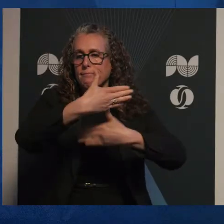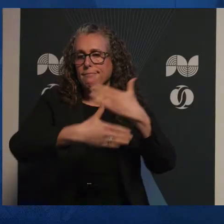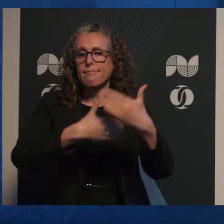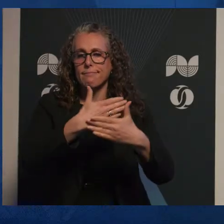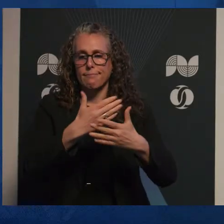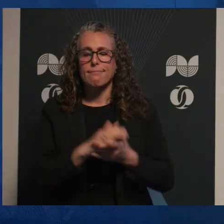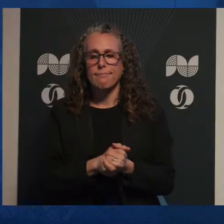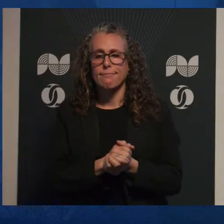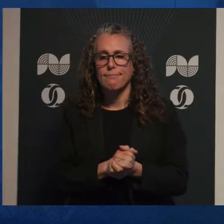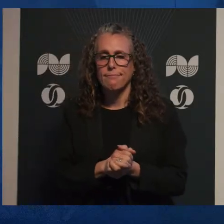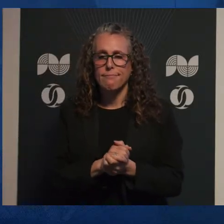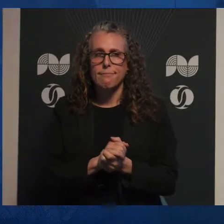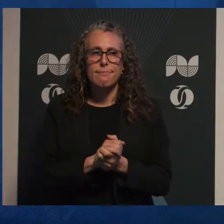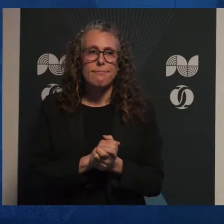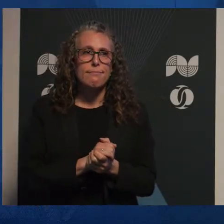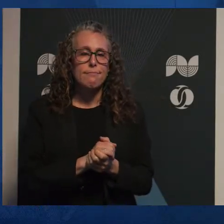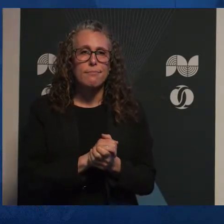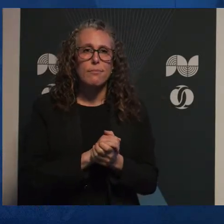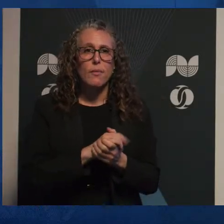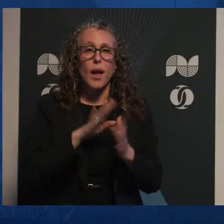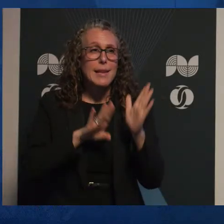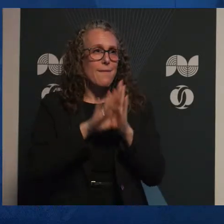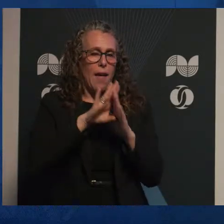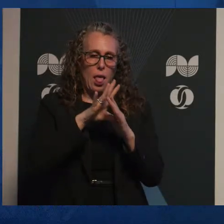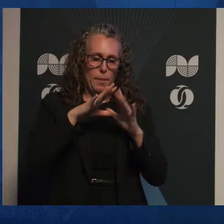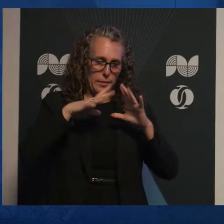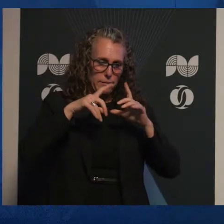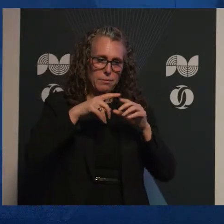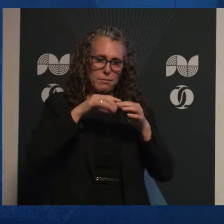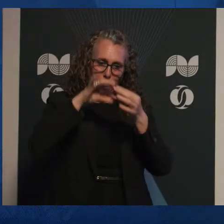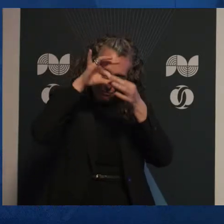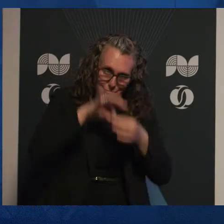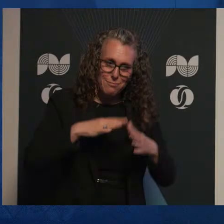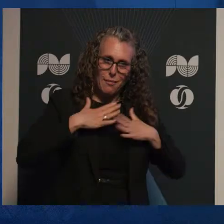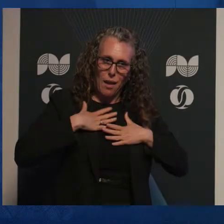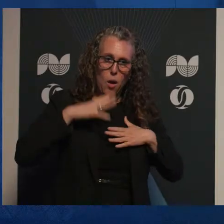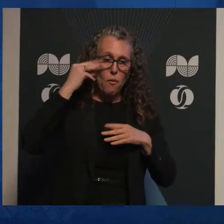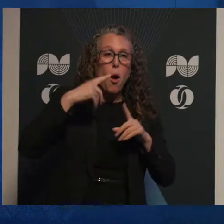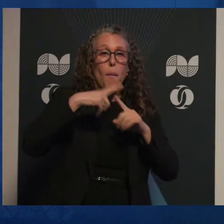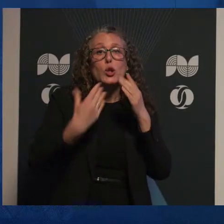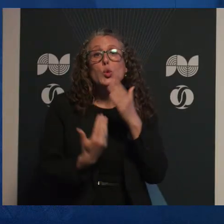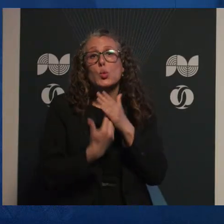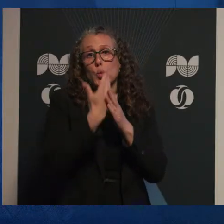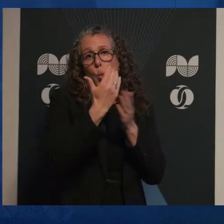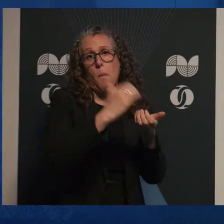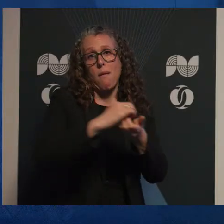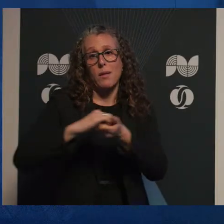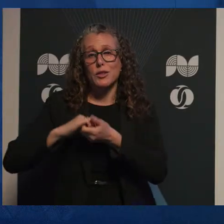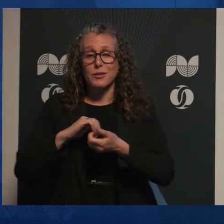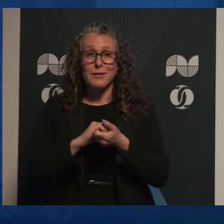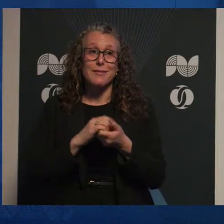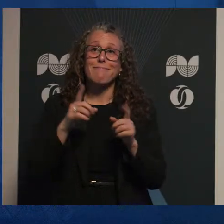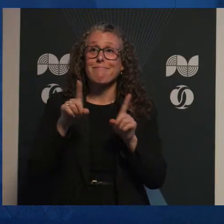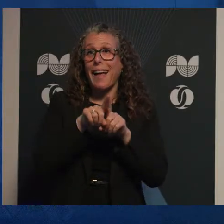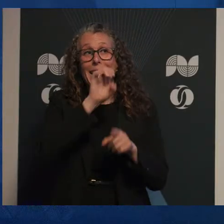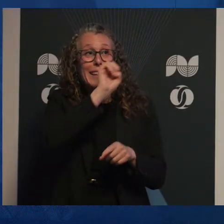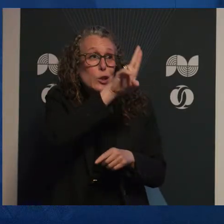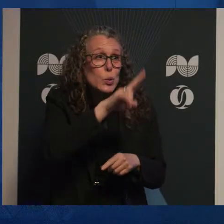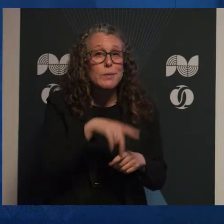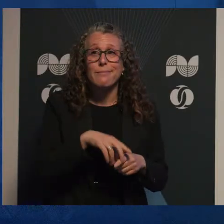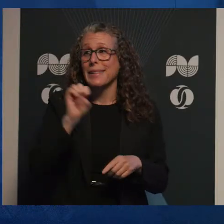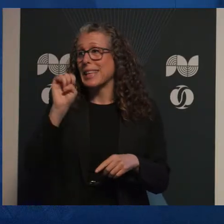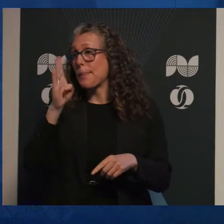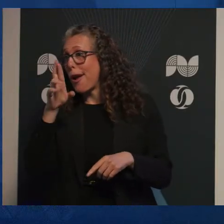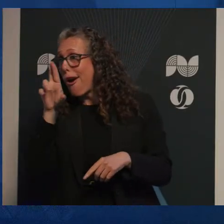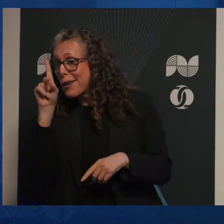and find internal development solutions and partner with friends like the EU, EBRD,